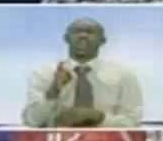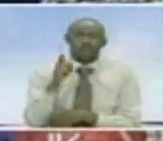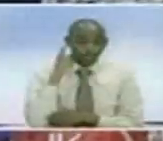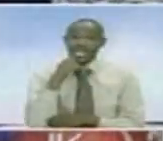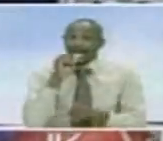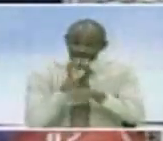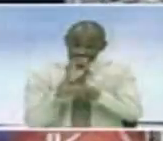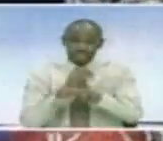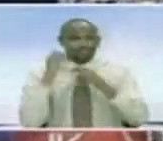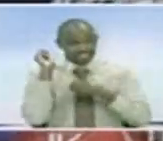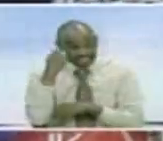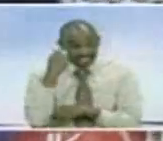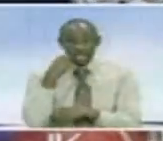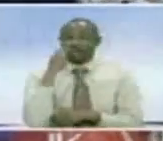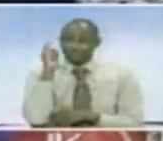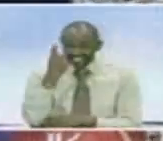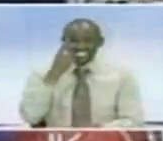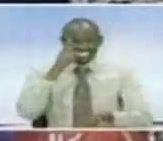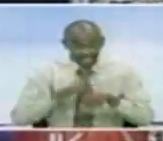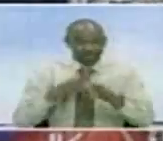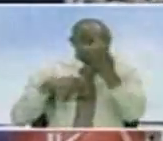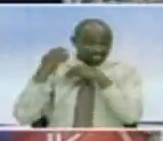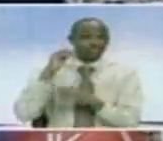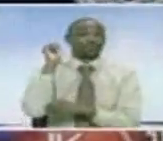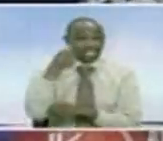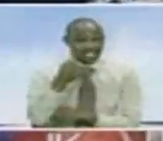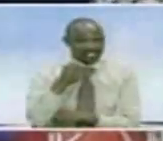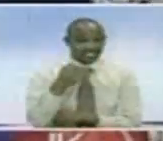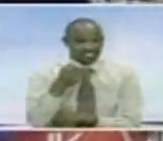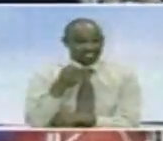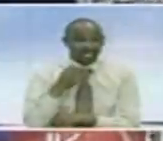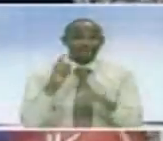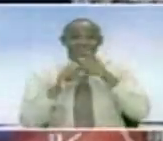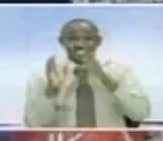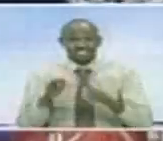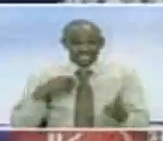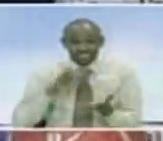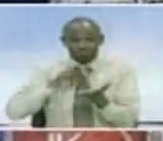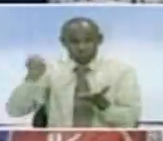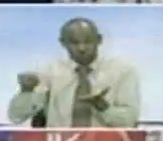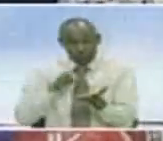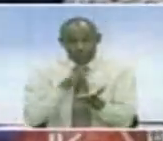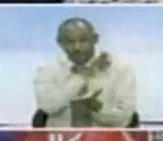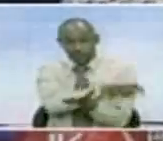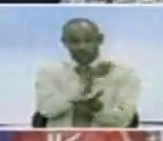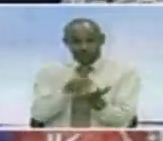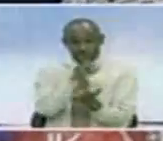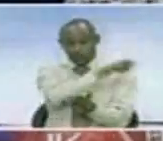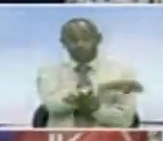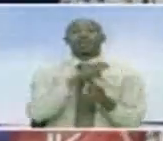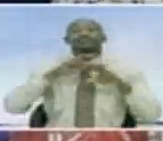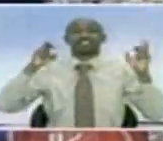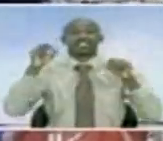the president. And for the very first time in the history of the country, ministers stepped aside to facilitate